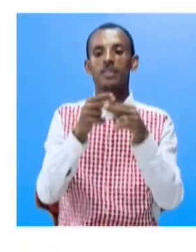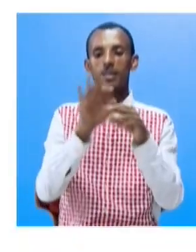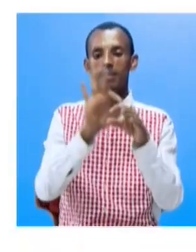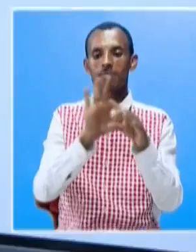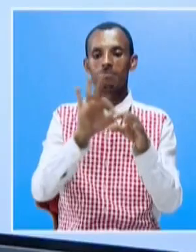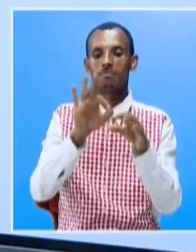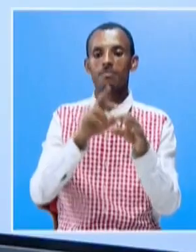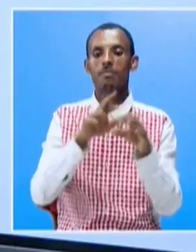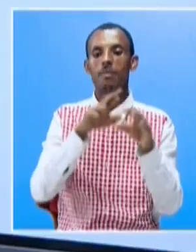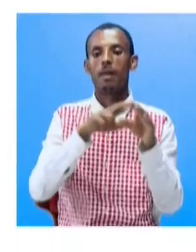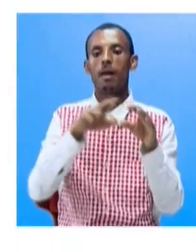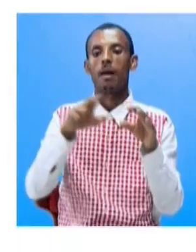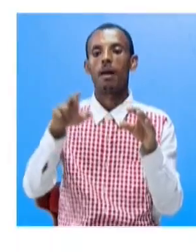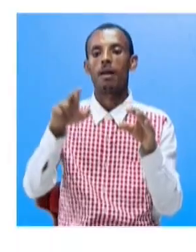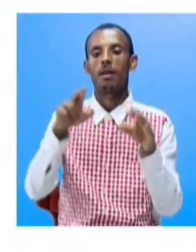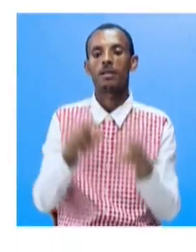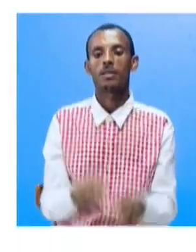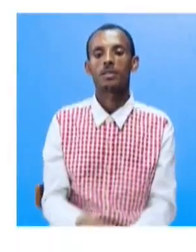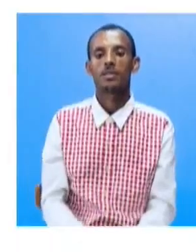The fixed distance